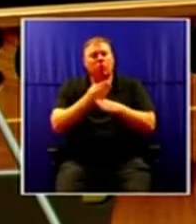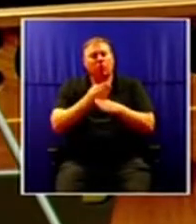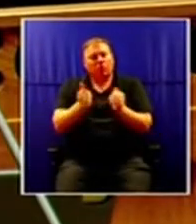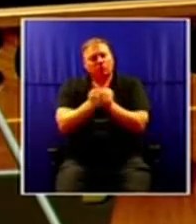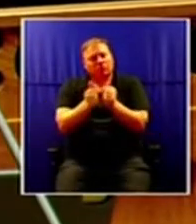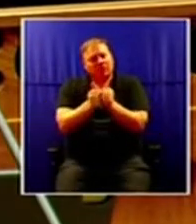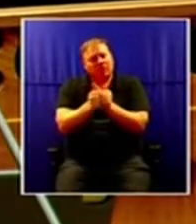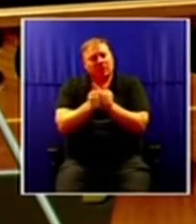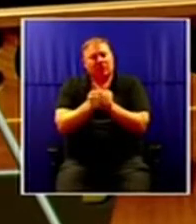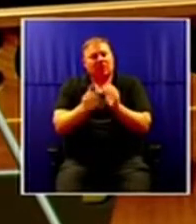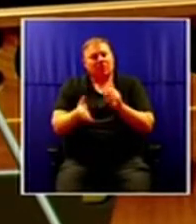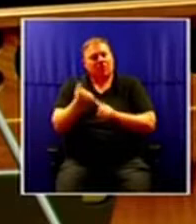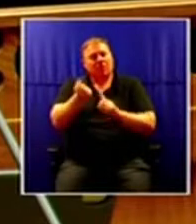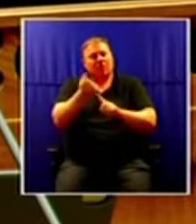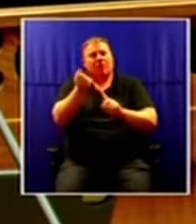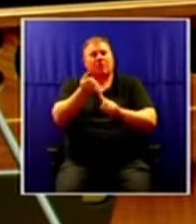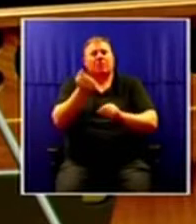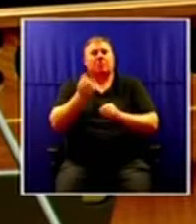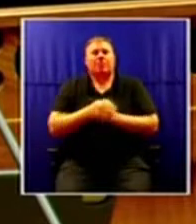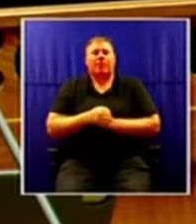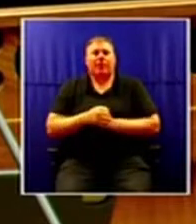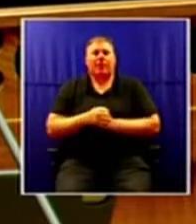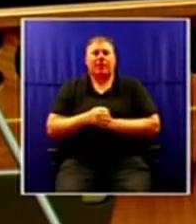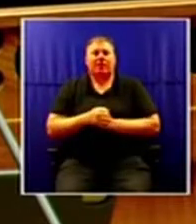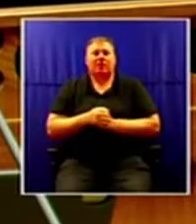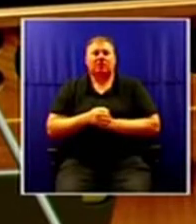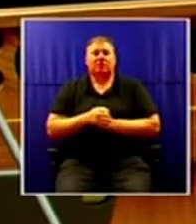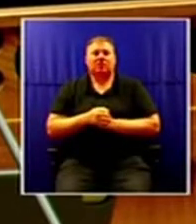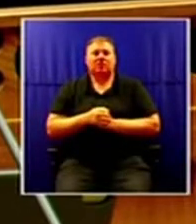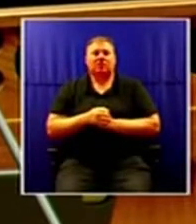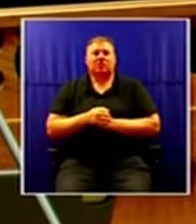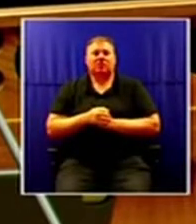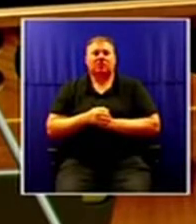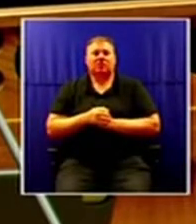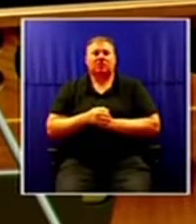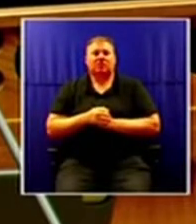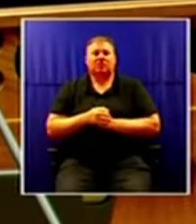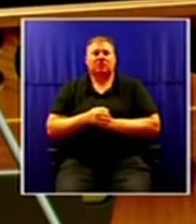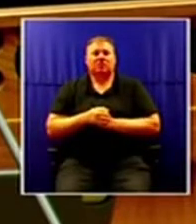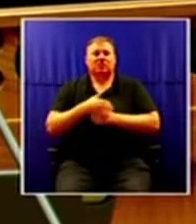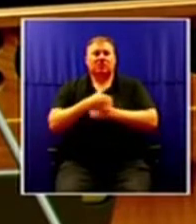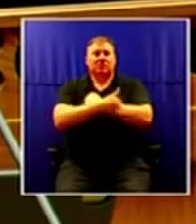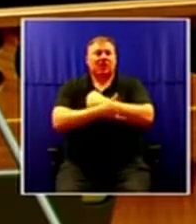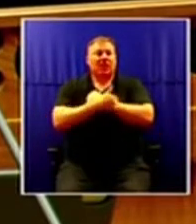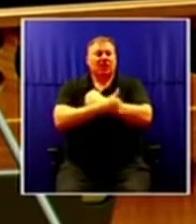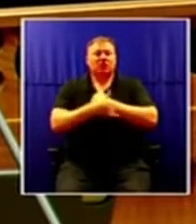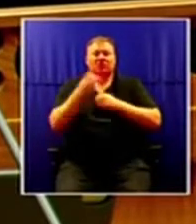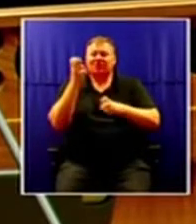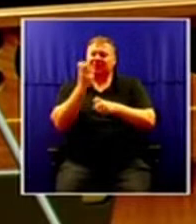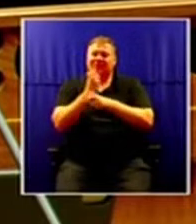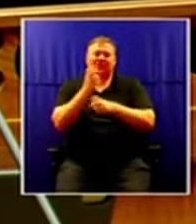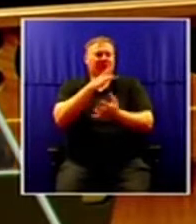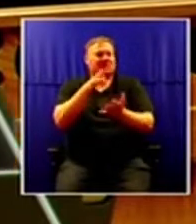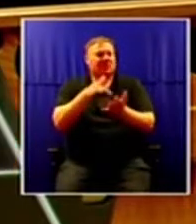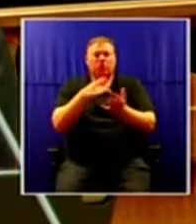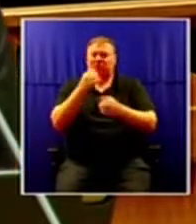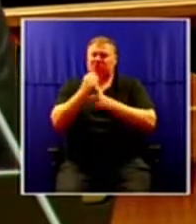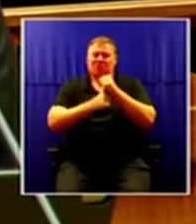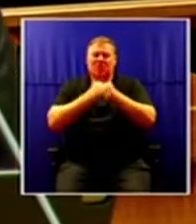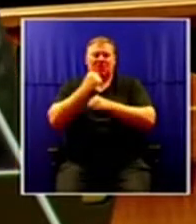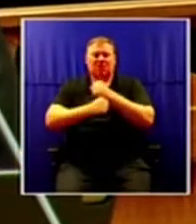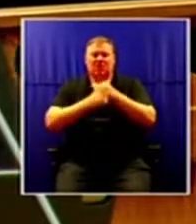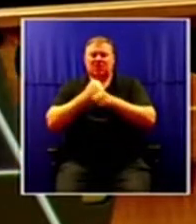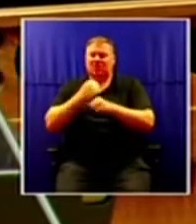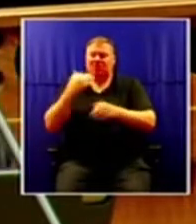achieve. Our country has been in a difficult situation for a number of years, and I've